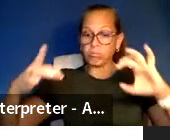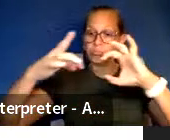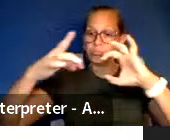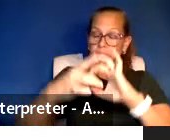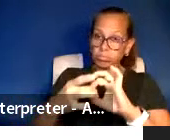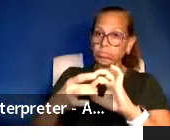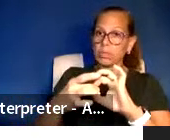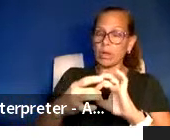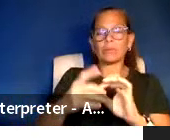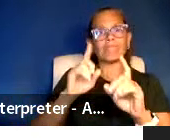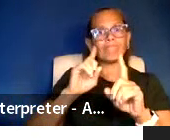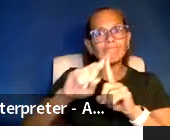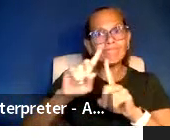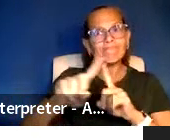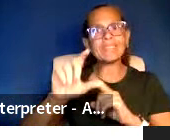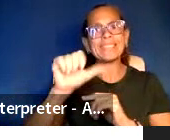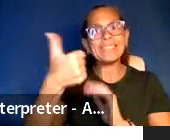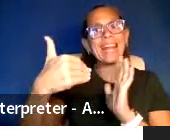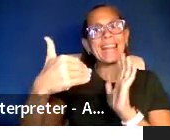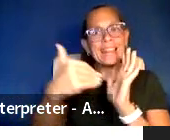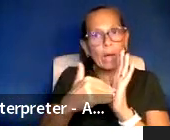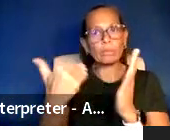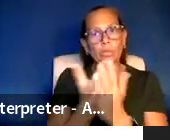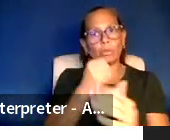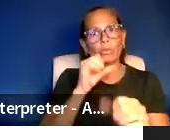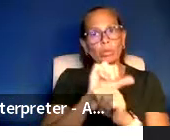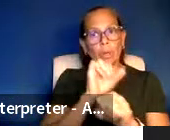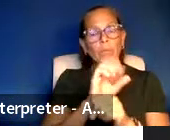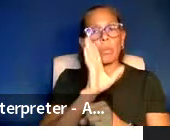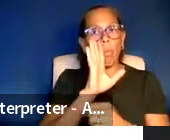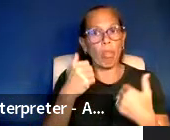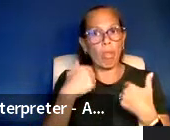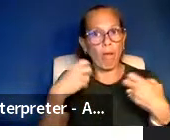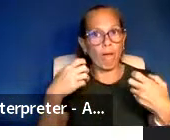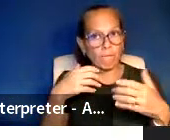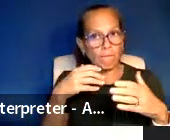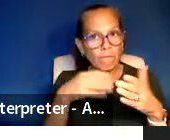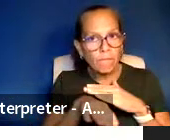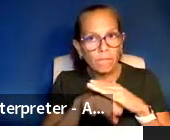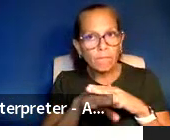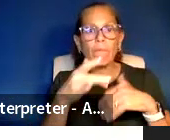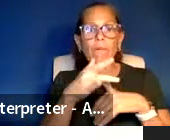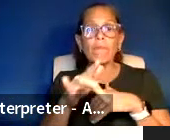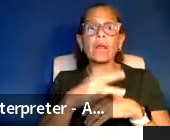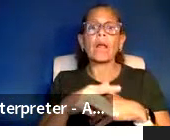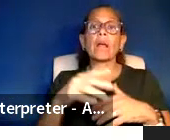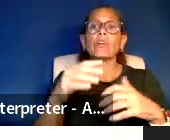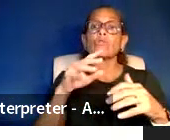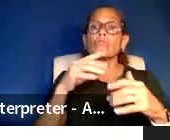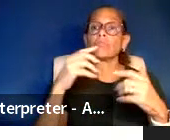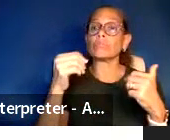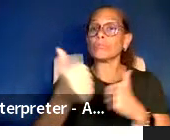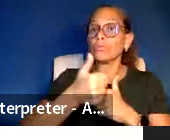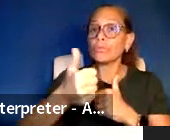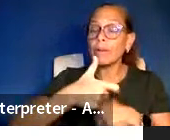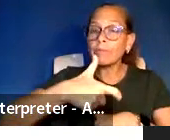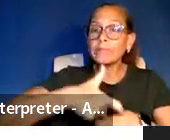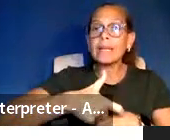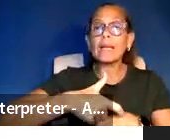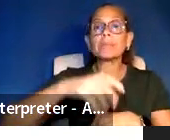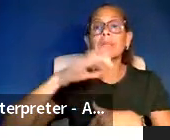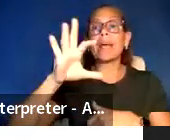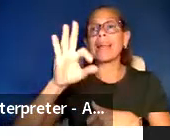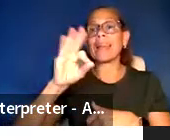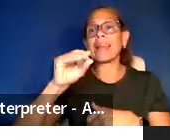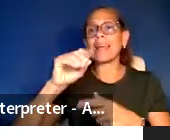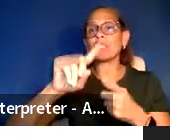Bronxites to as many as 10,000 new jobs. Service will also significantly reduce travel times from 90 to 45 minutes